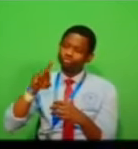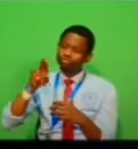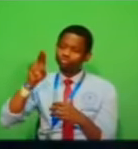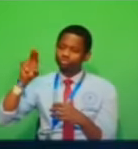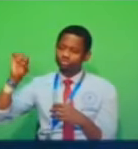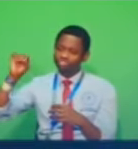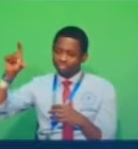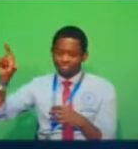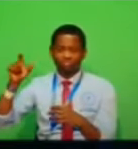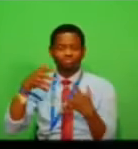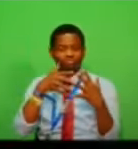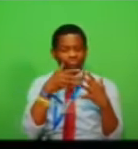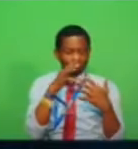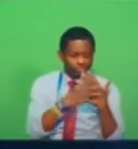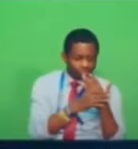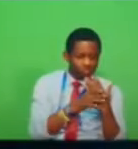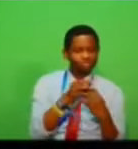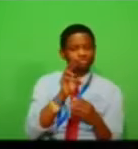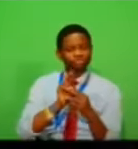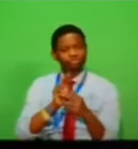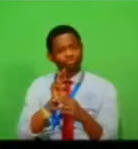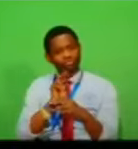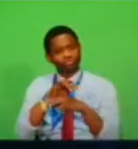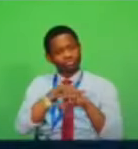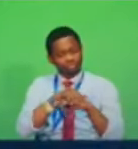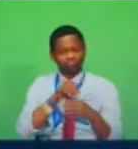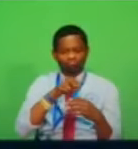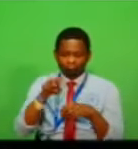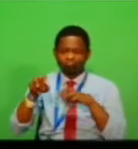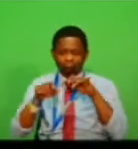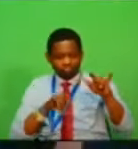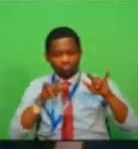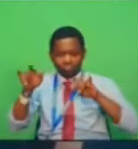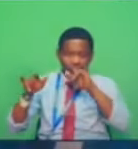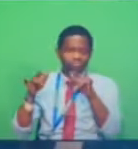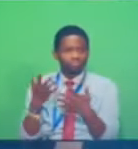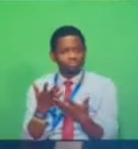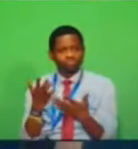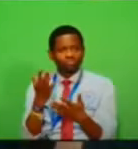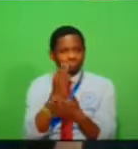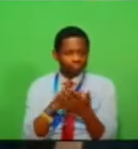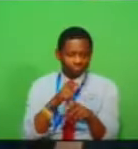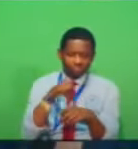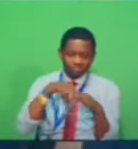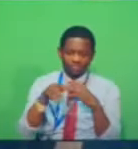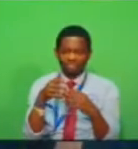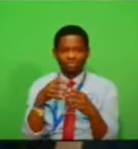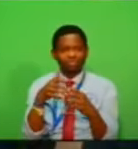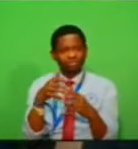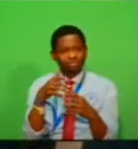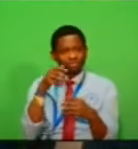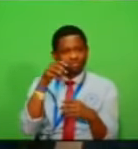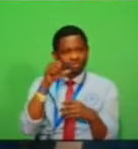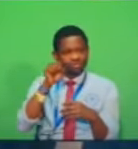Stuttgart in the Fraunhofer projects. Going beyond that, you may be in Italy, Spain, or any of these places. I would